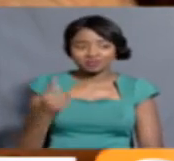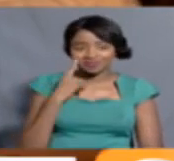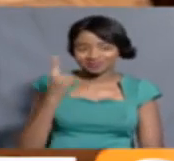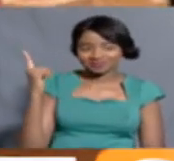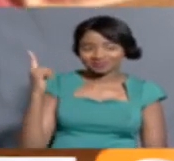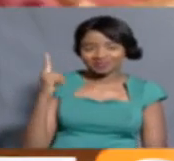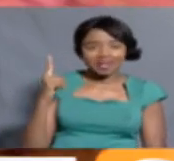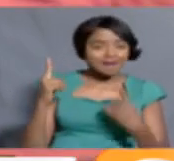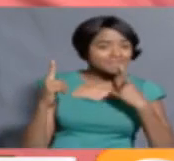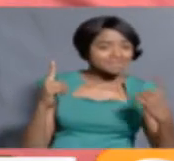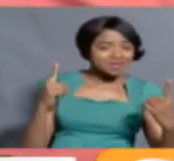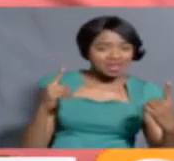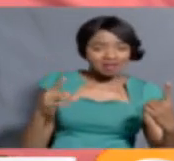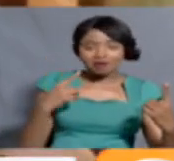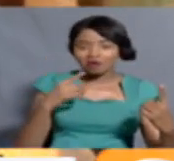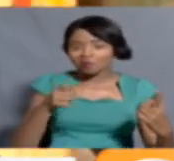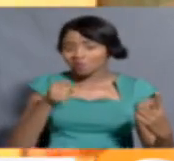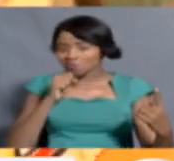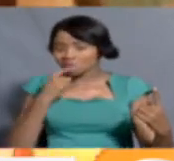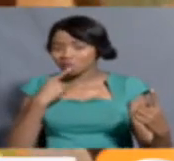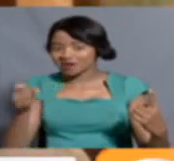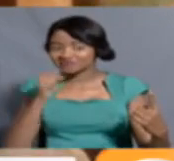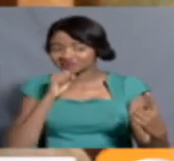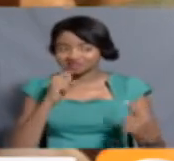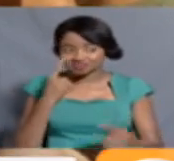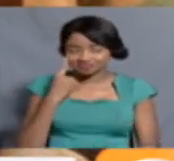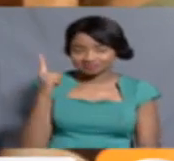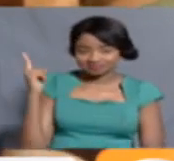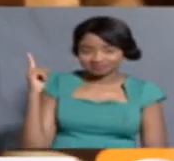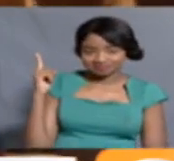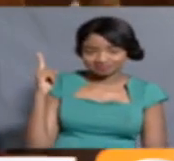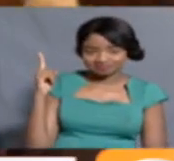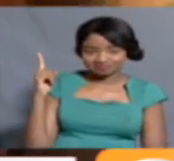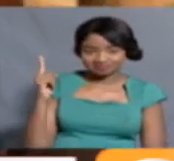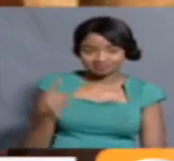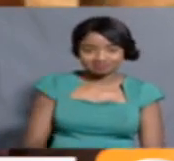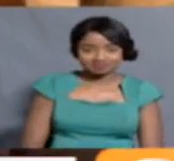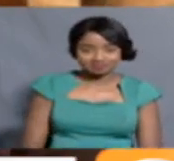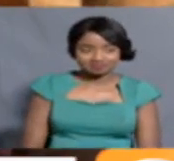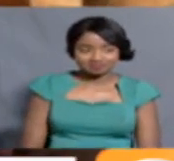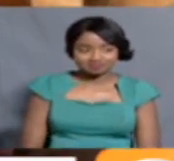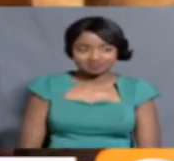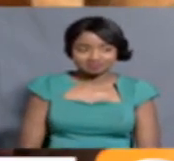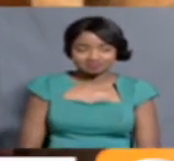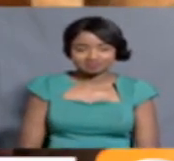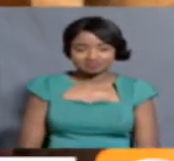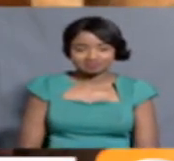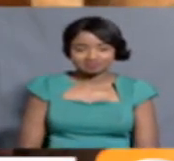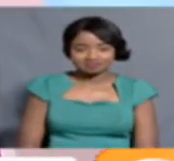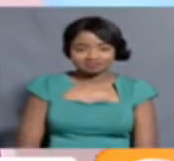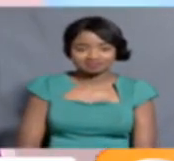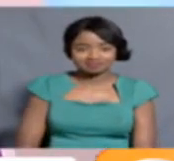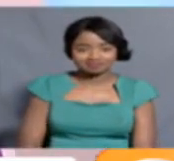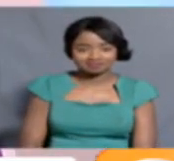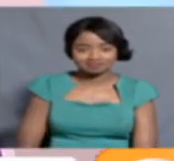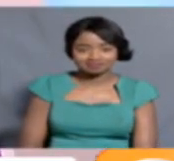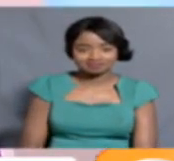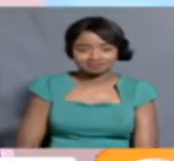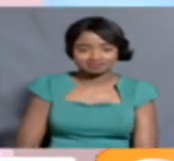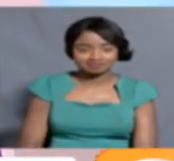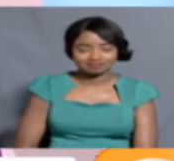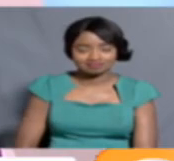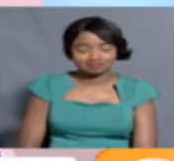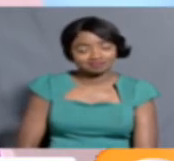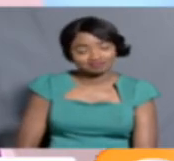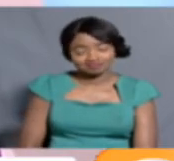hii ni 150. Hapo nyuma tunauzaga hii 50 bob. Wakati kuna chakula hii tunauzaga 50 bob. Hii tunauzaga 40 bob. That is the